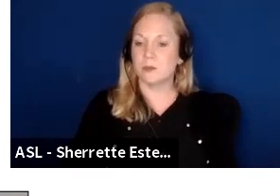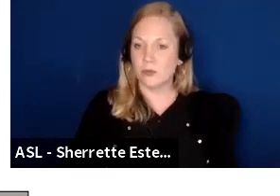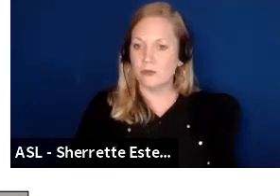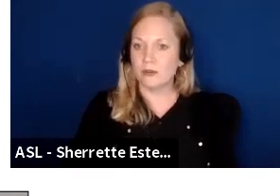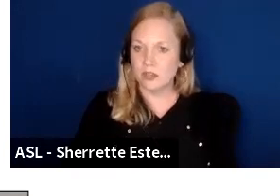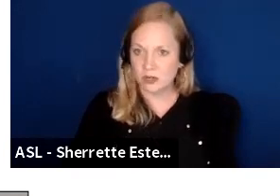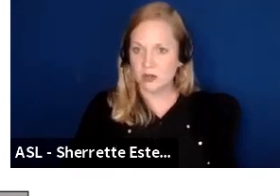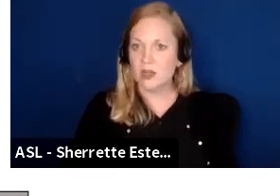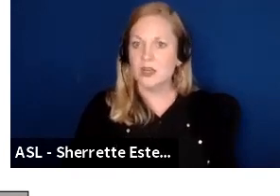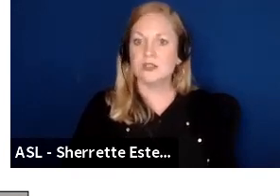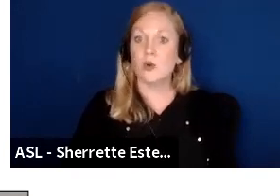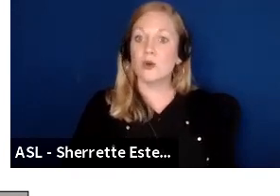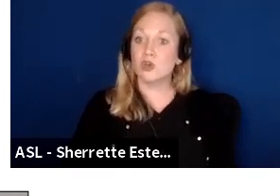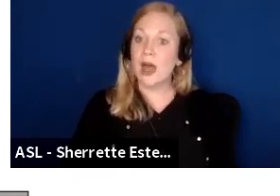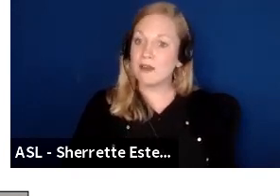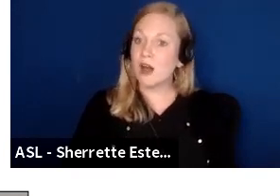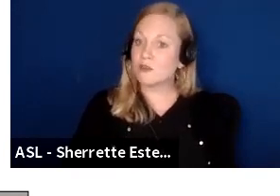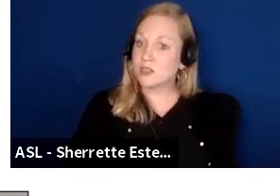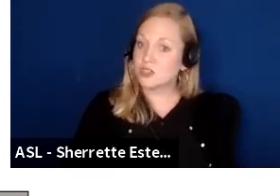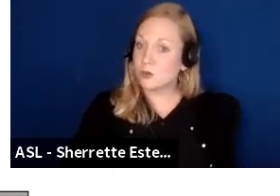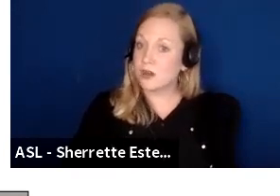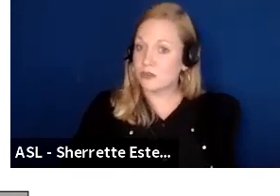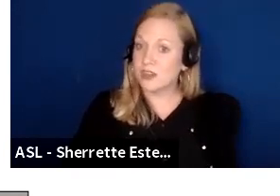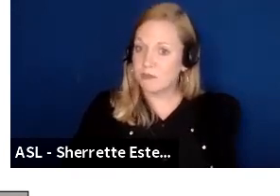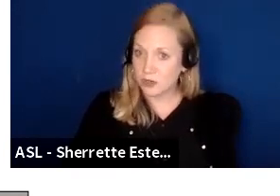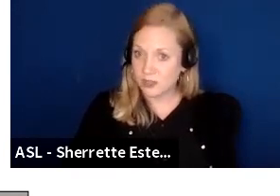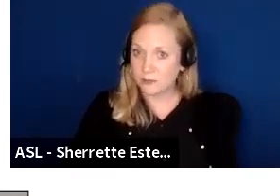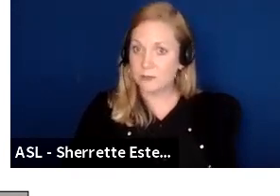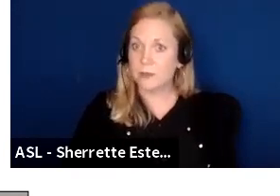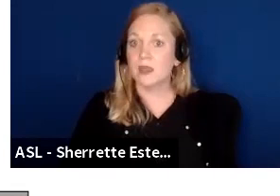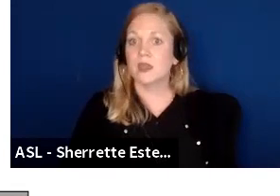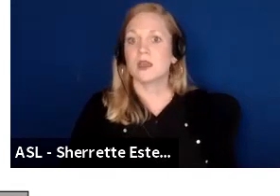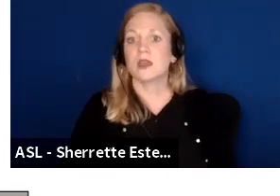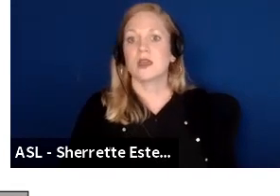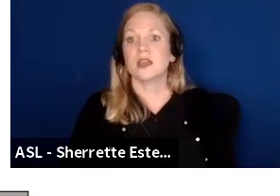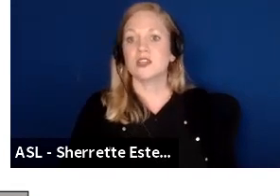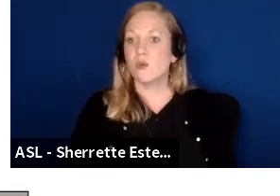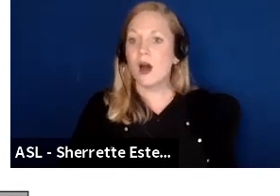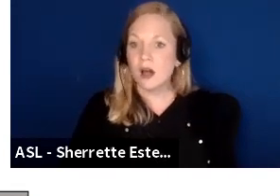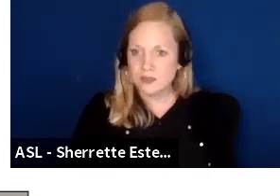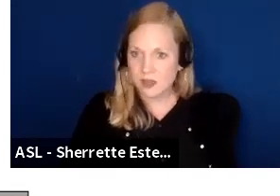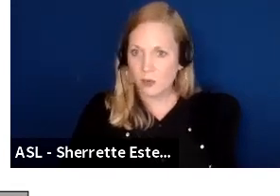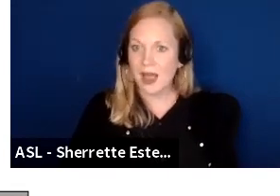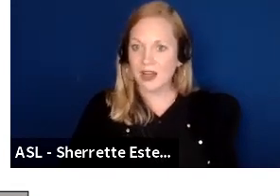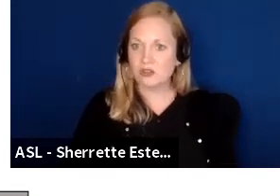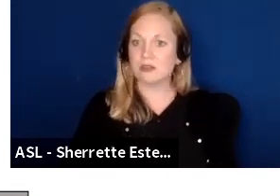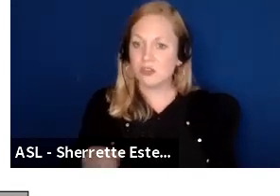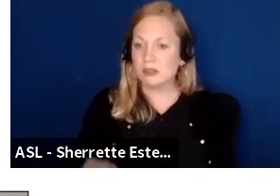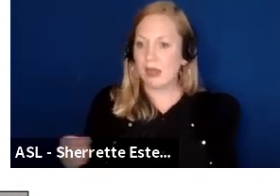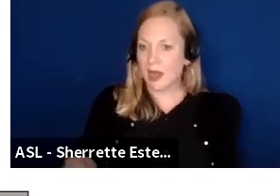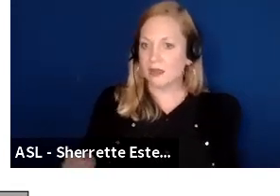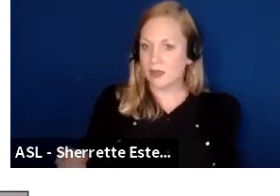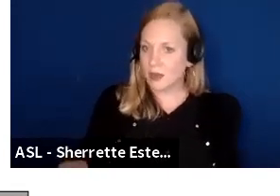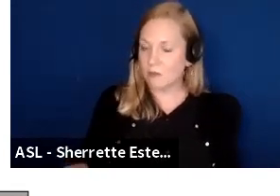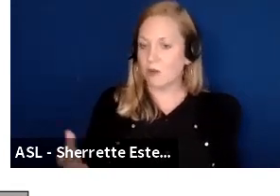up within the periphery vision. So when you have a conversation with another deaf person, it is so often that we're actually